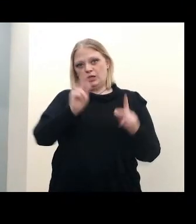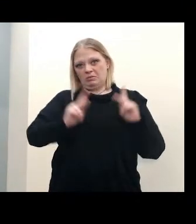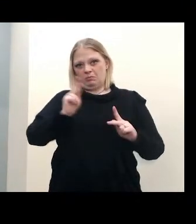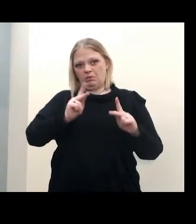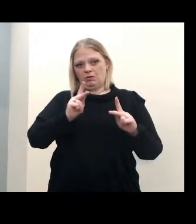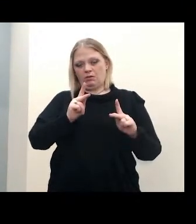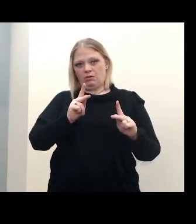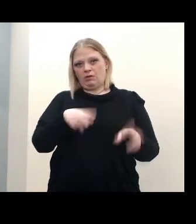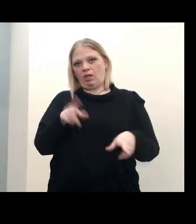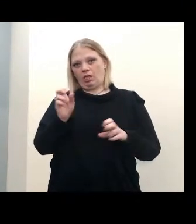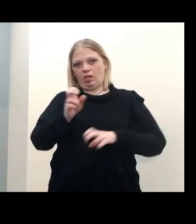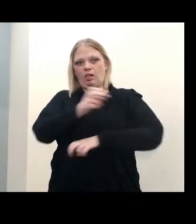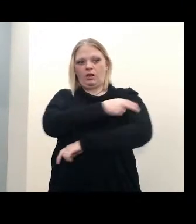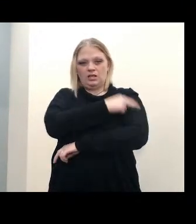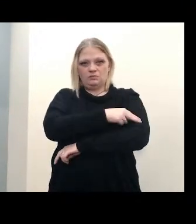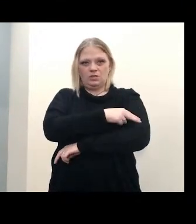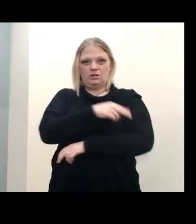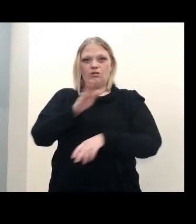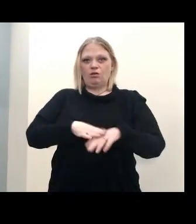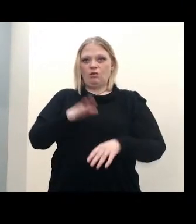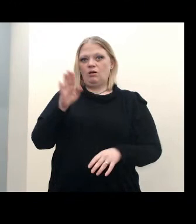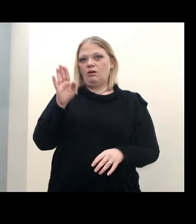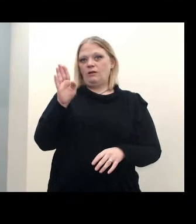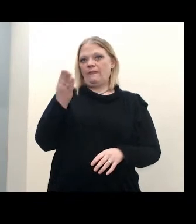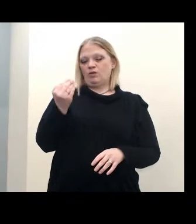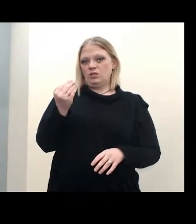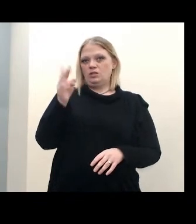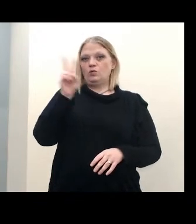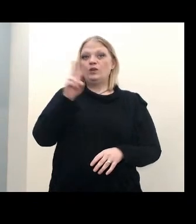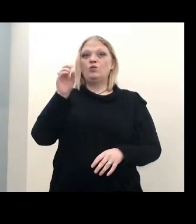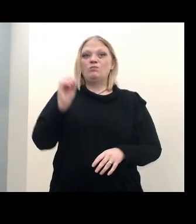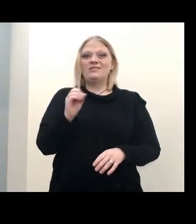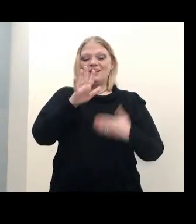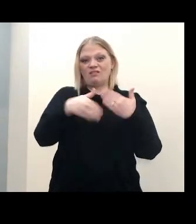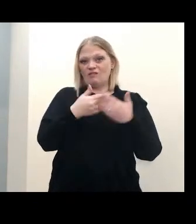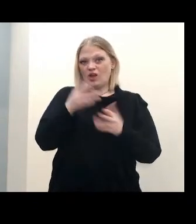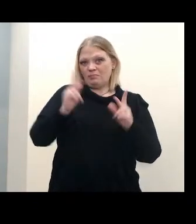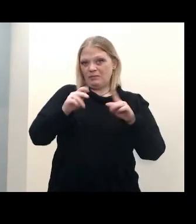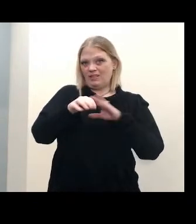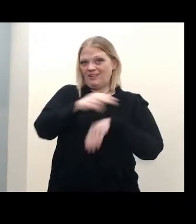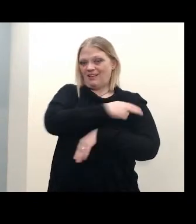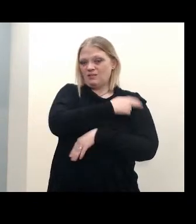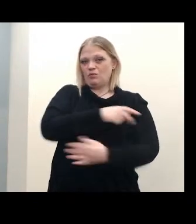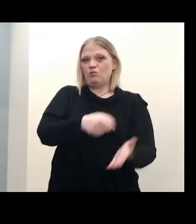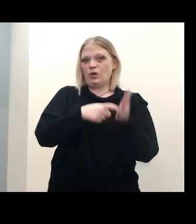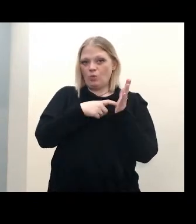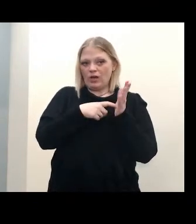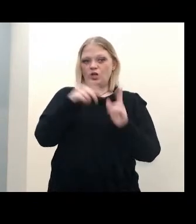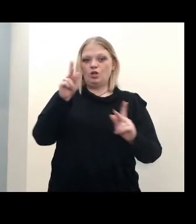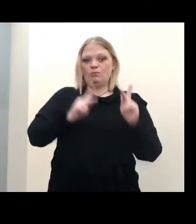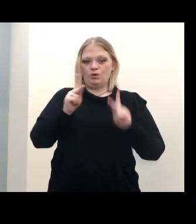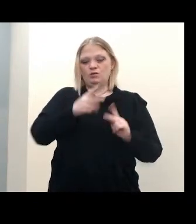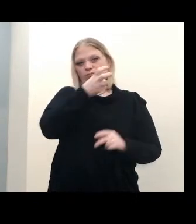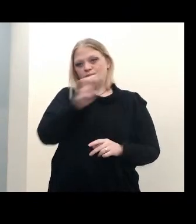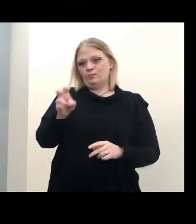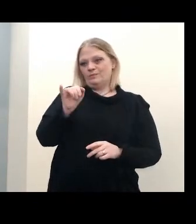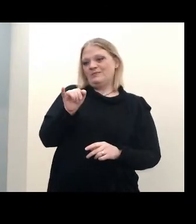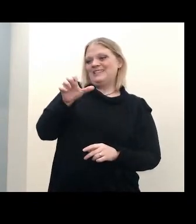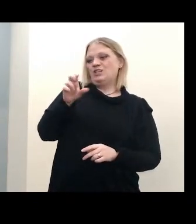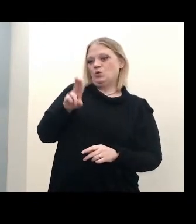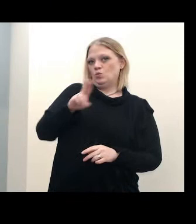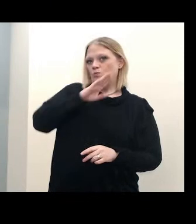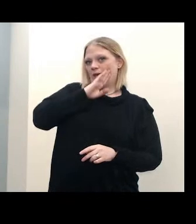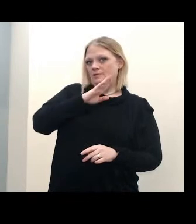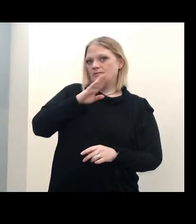on the 14th in Erie County hospitals. 22% of all hospitalizations required an individual in an ICU bed,